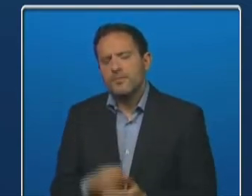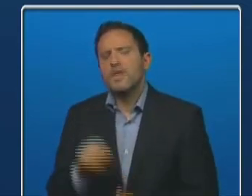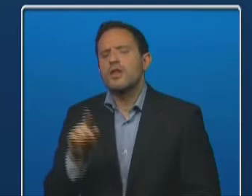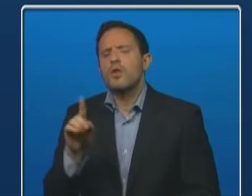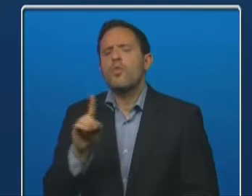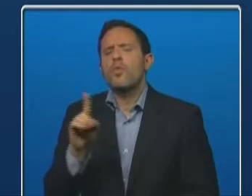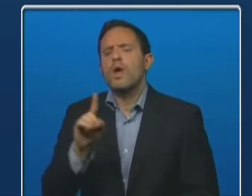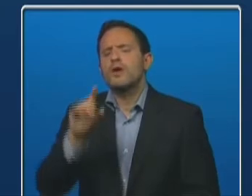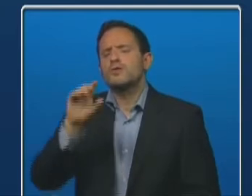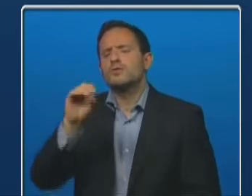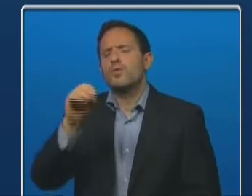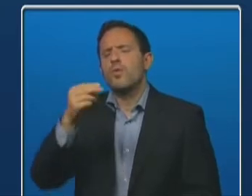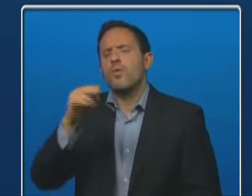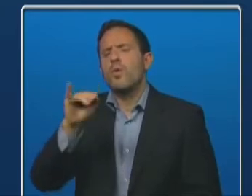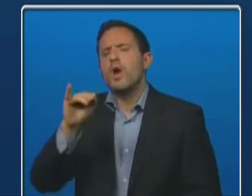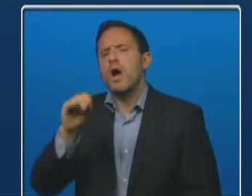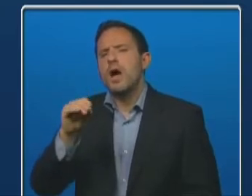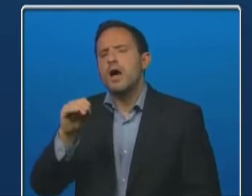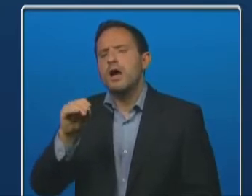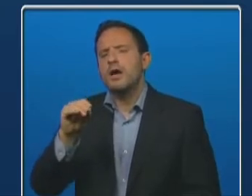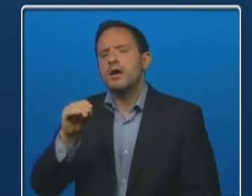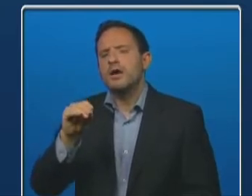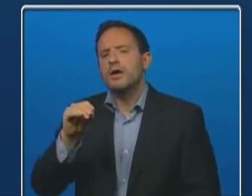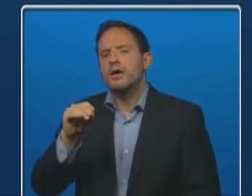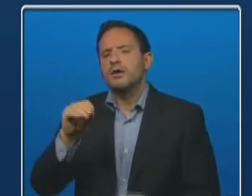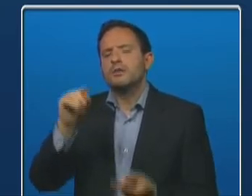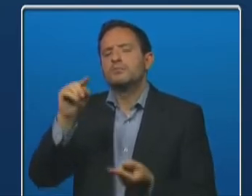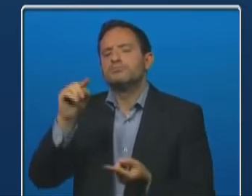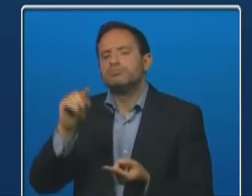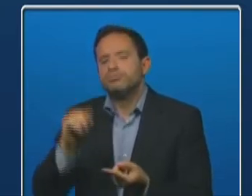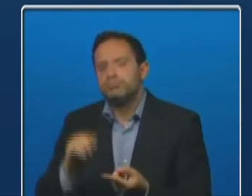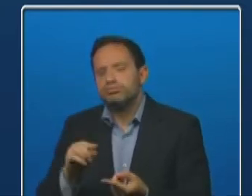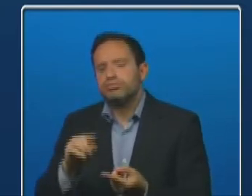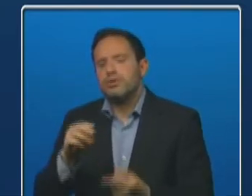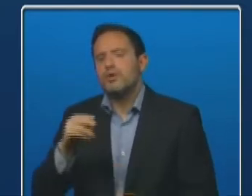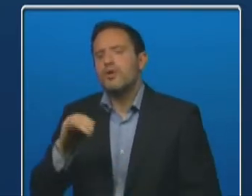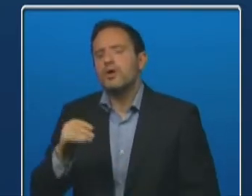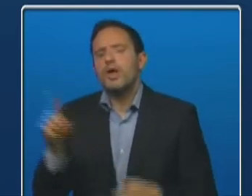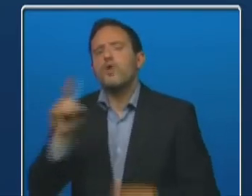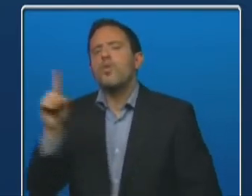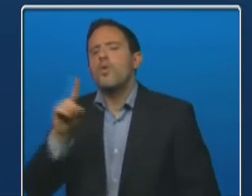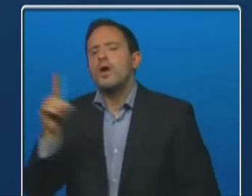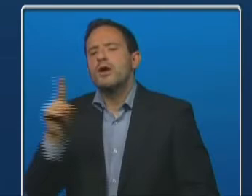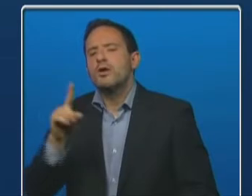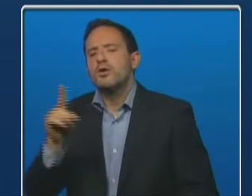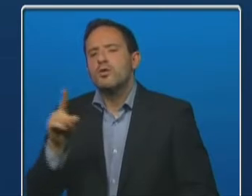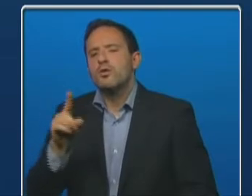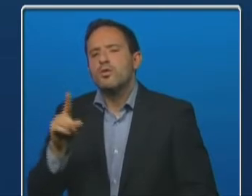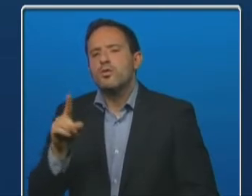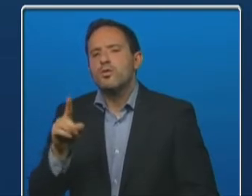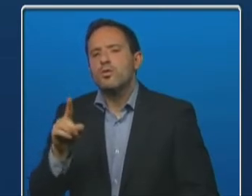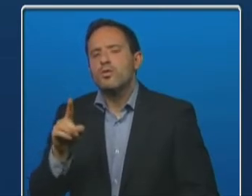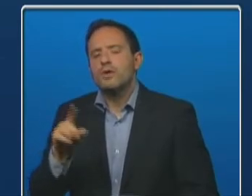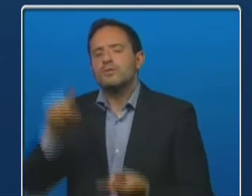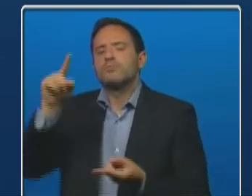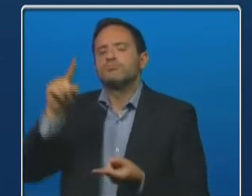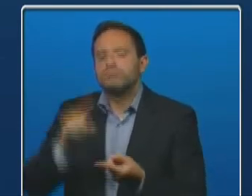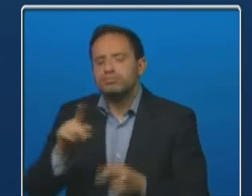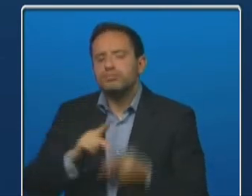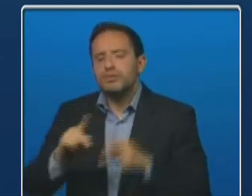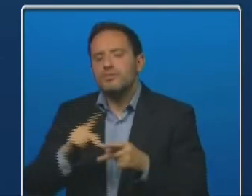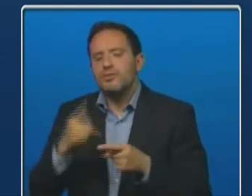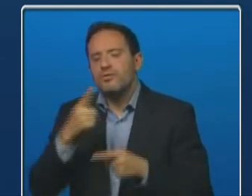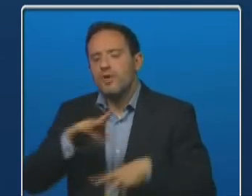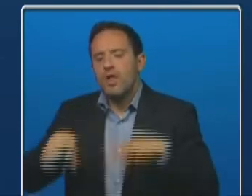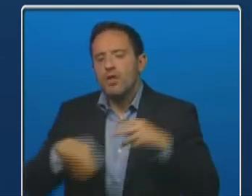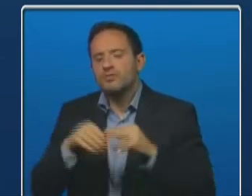Ohio is lagging in population growth. Where else is holding the state back? Thanks for that.